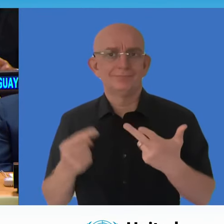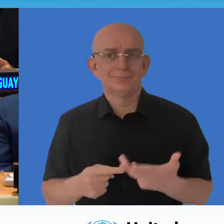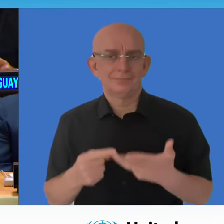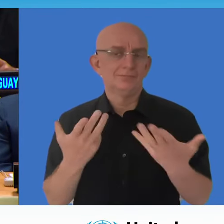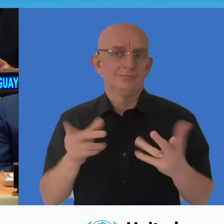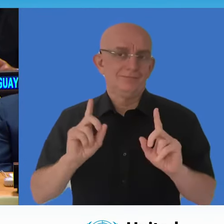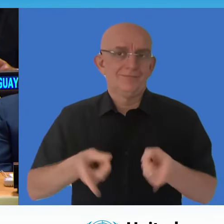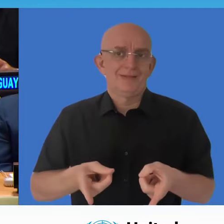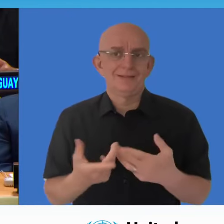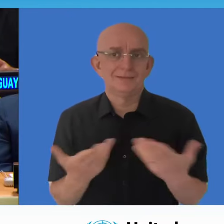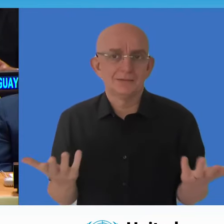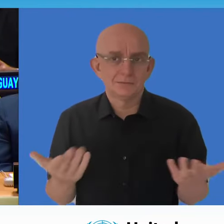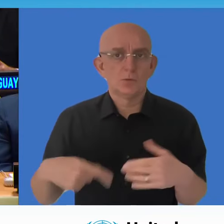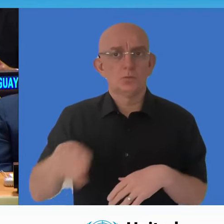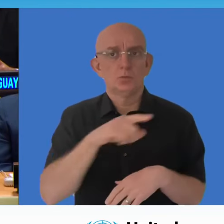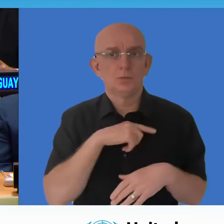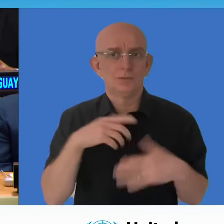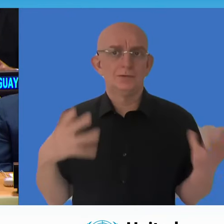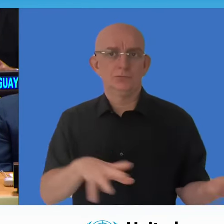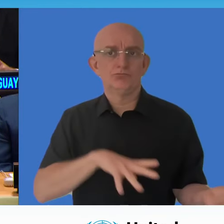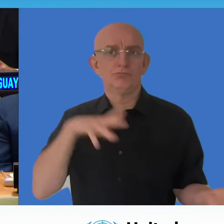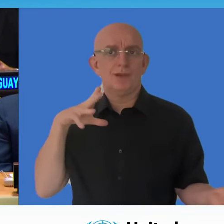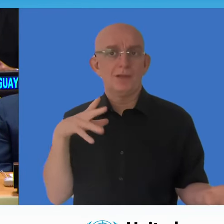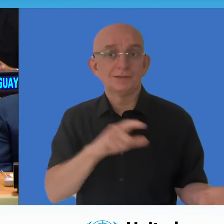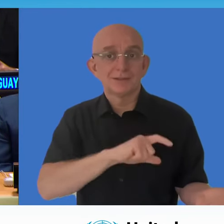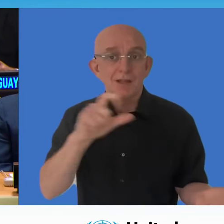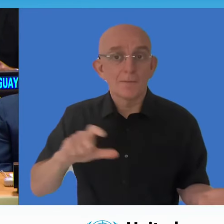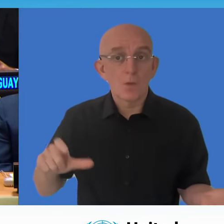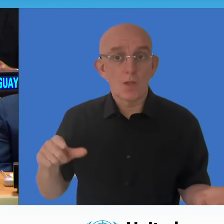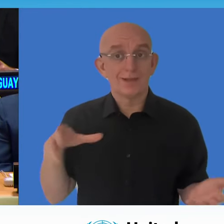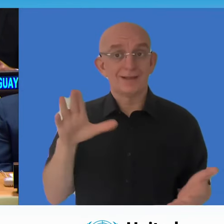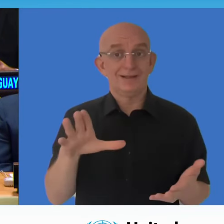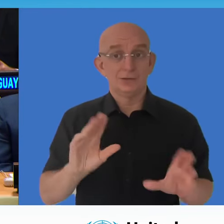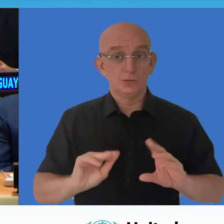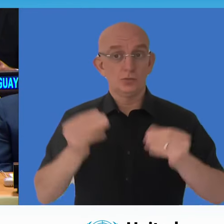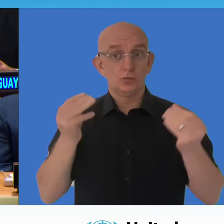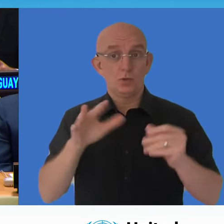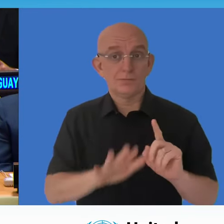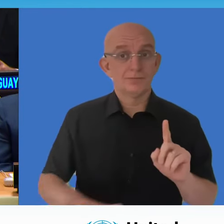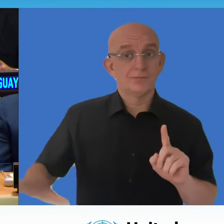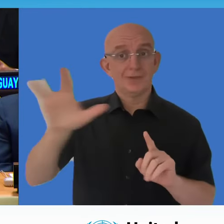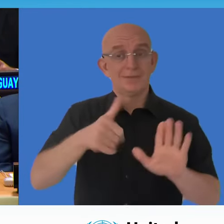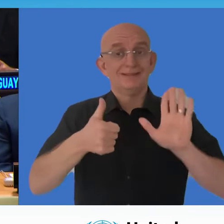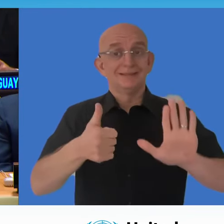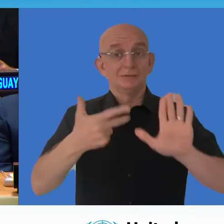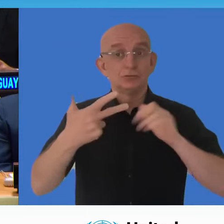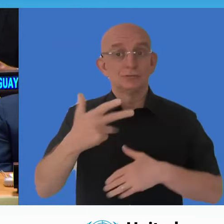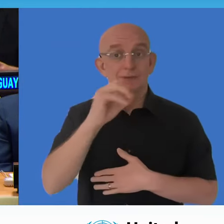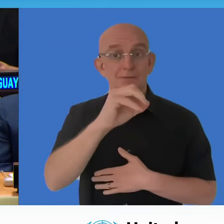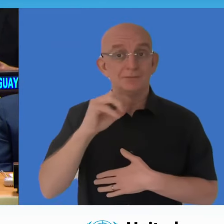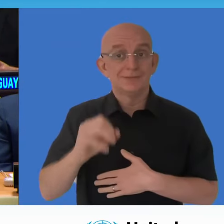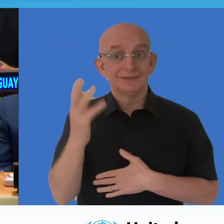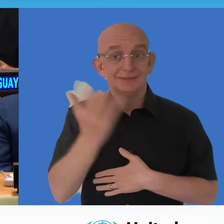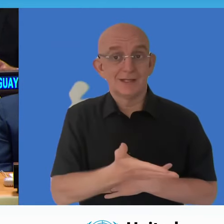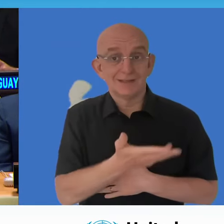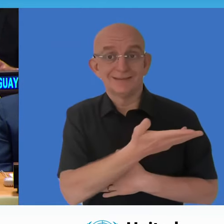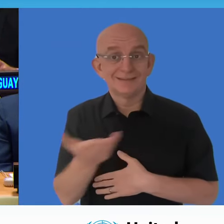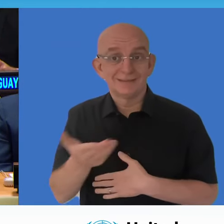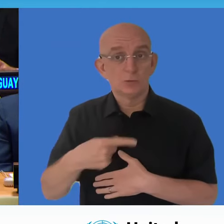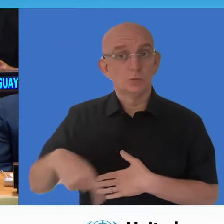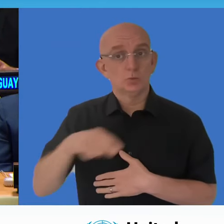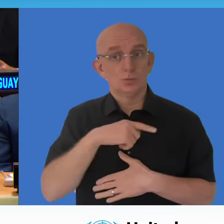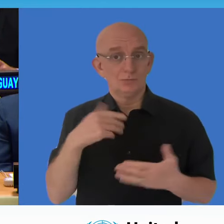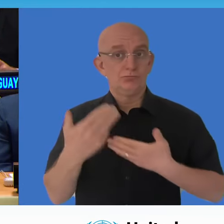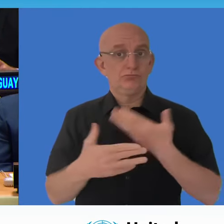populations with 63% of the youth. We are having to capitalize on this demographic dividend for